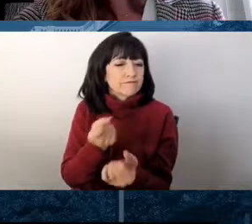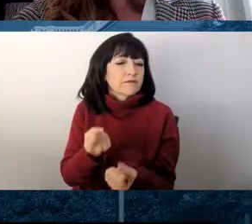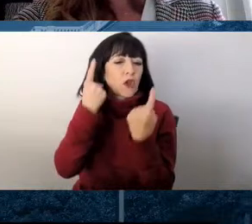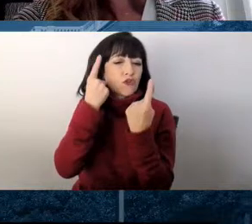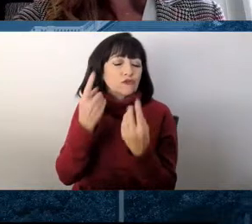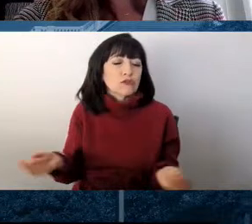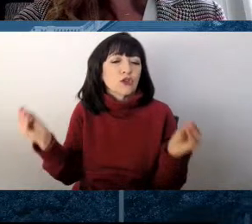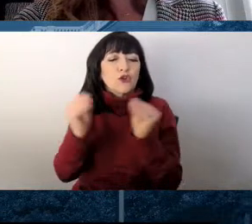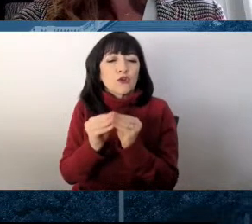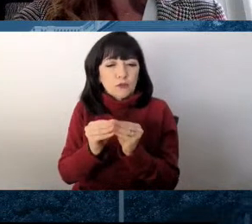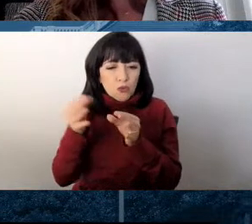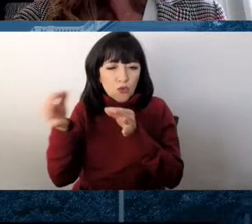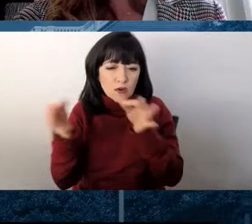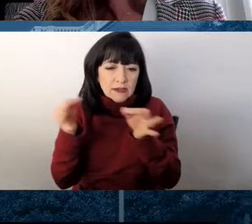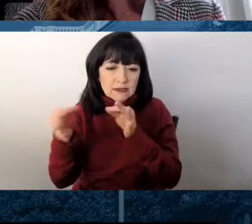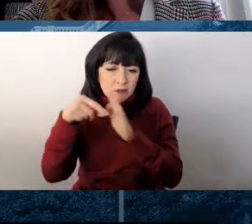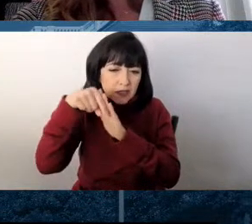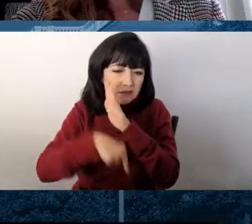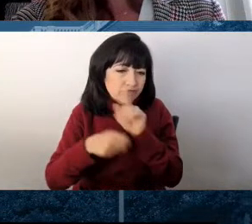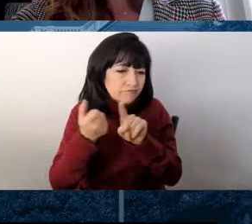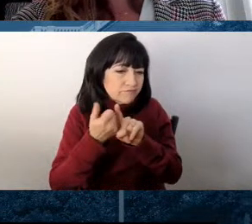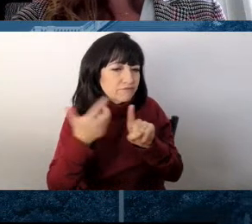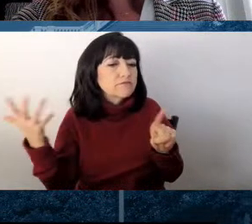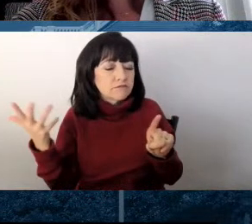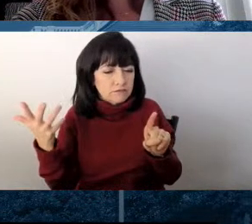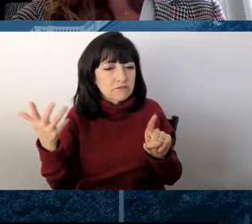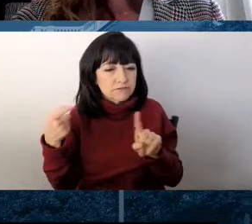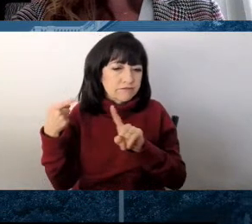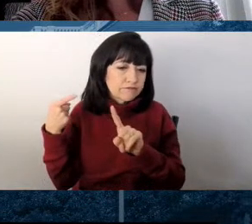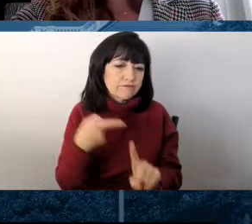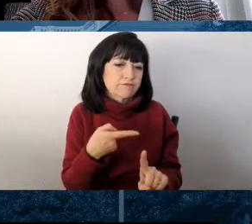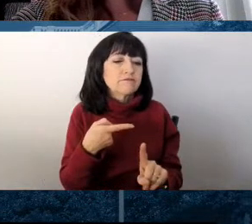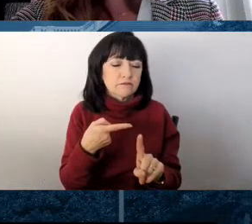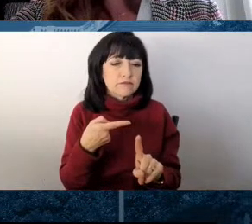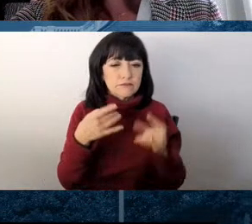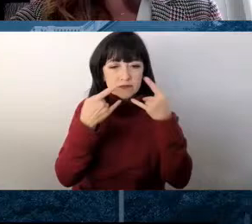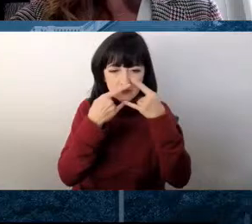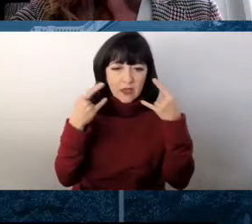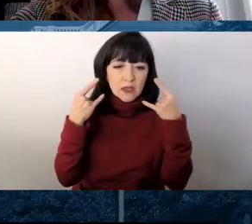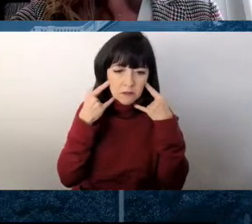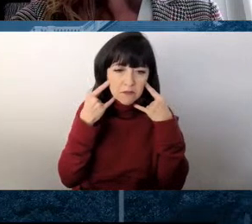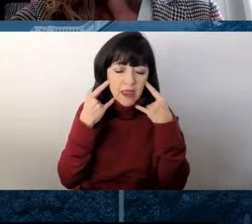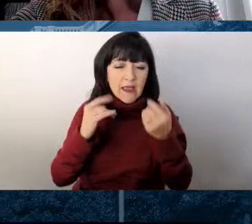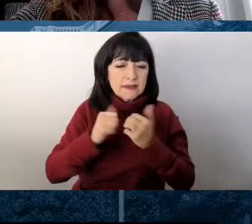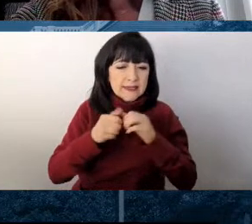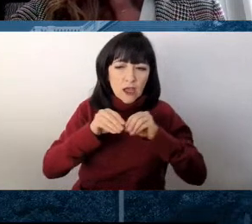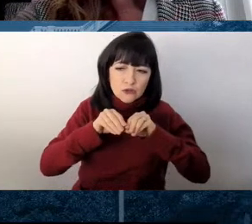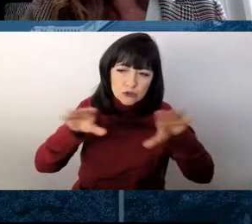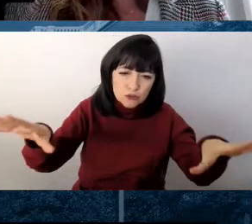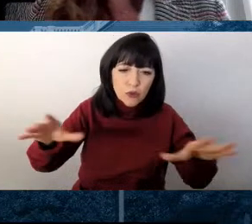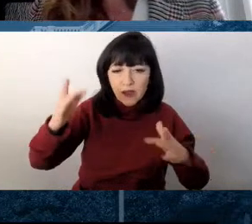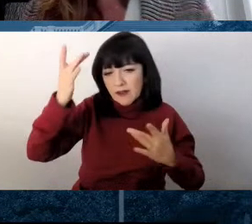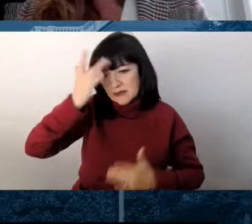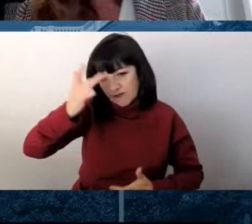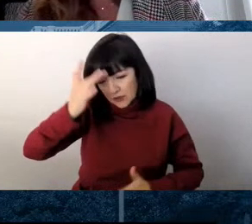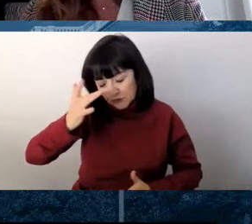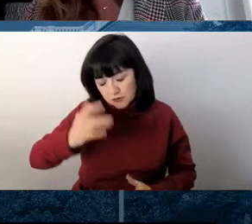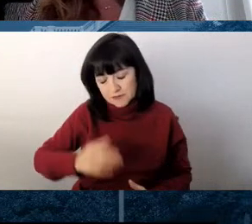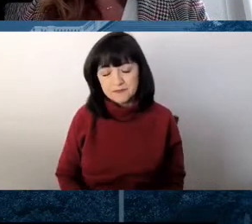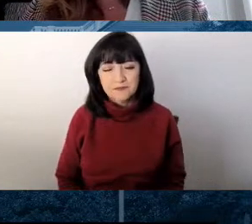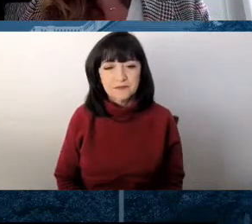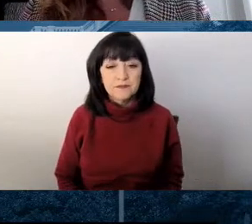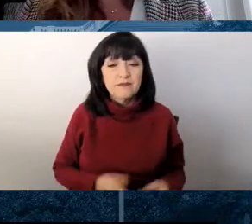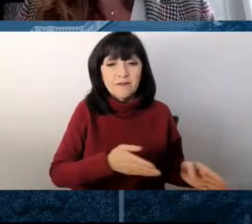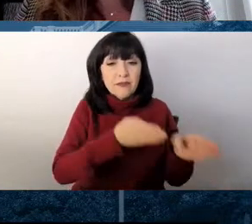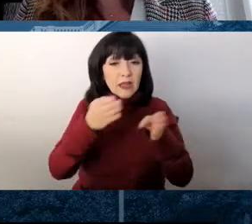extremely effective in preventing spread of infection. On the next slide, I just want